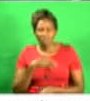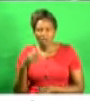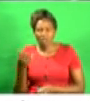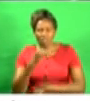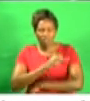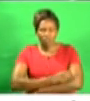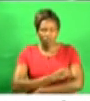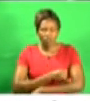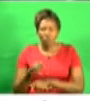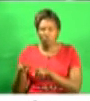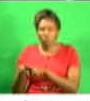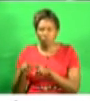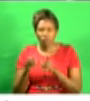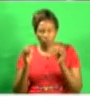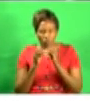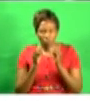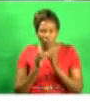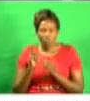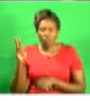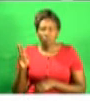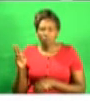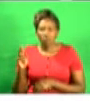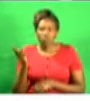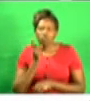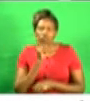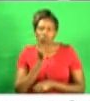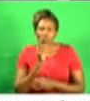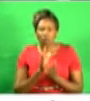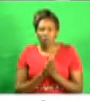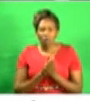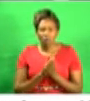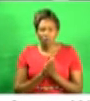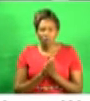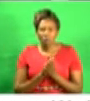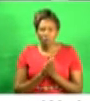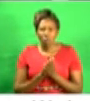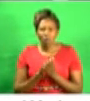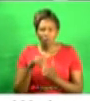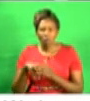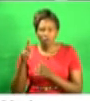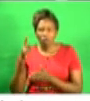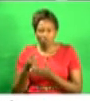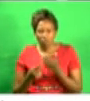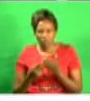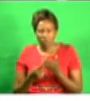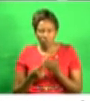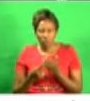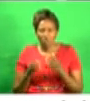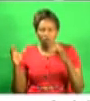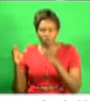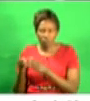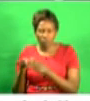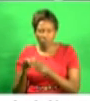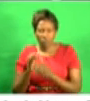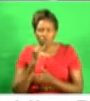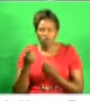and also a meeting with the President of the Republic tomorrow. The purpose and objective of the African Union is